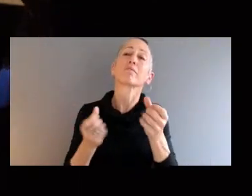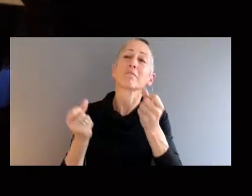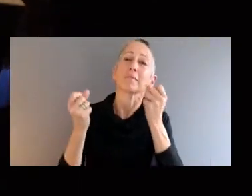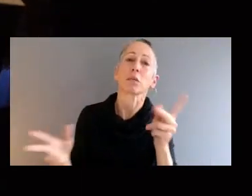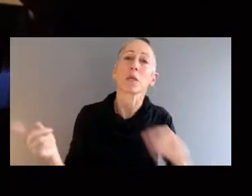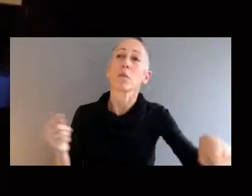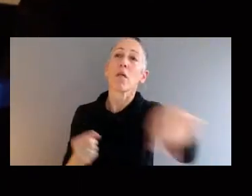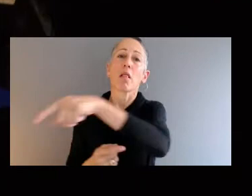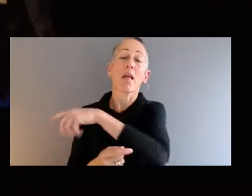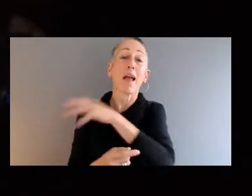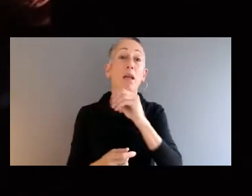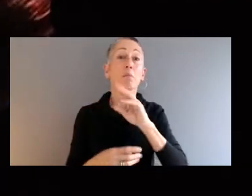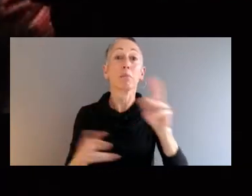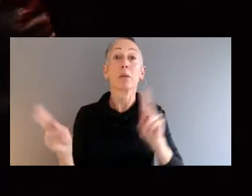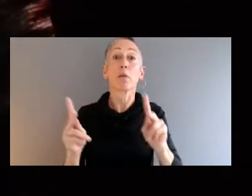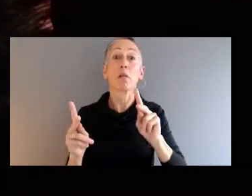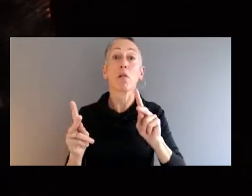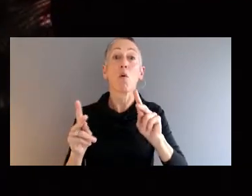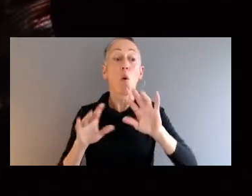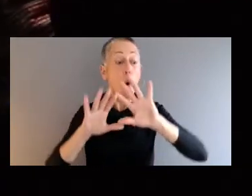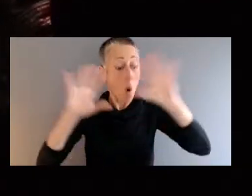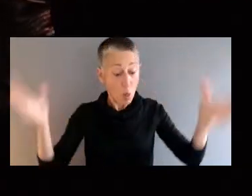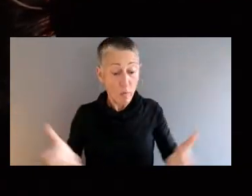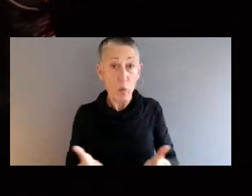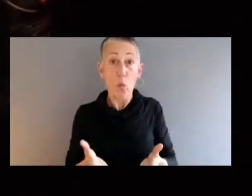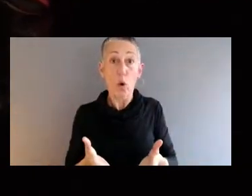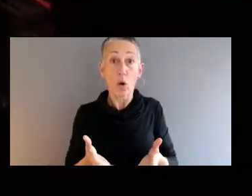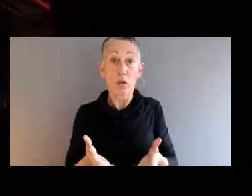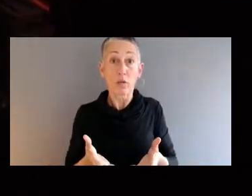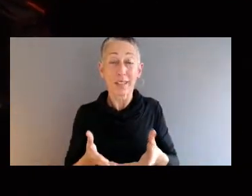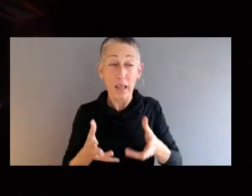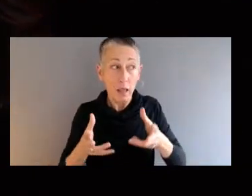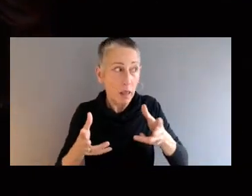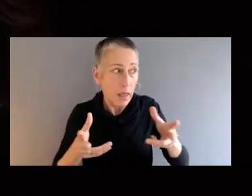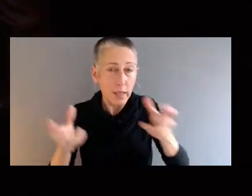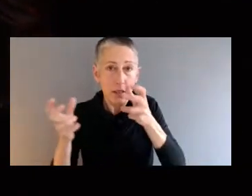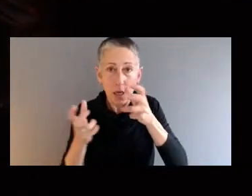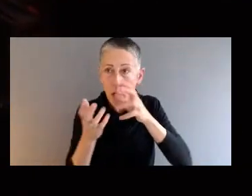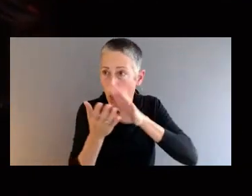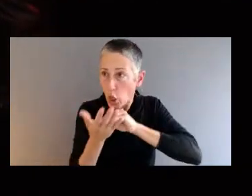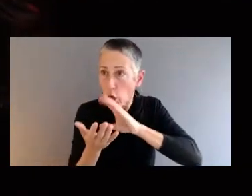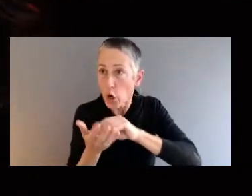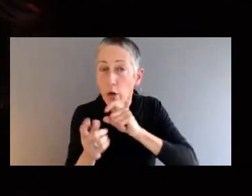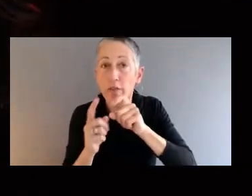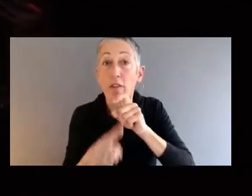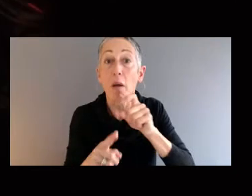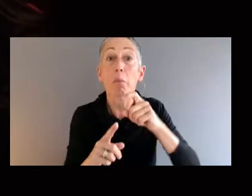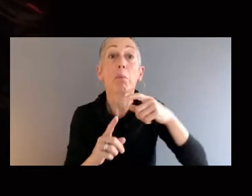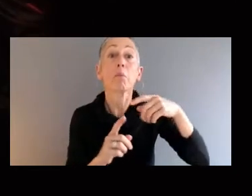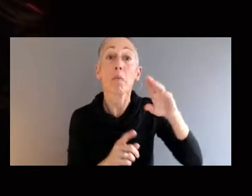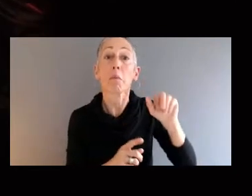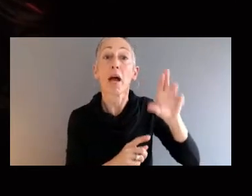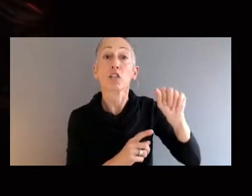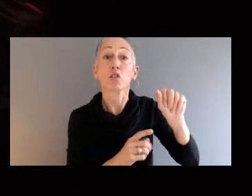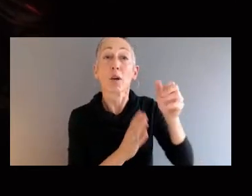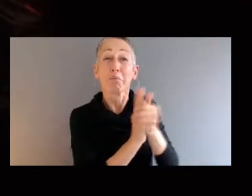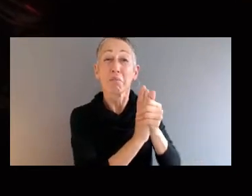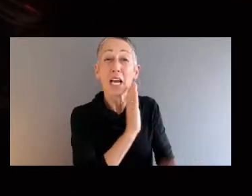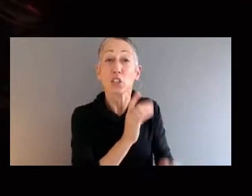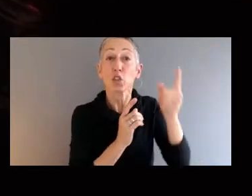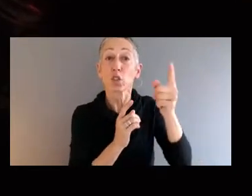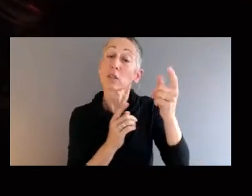all over the world listen to and learn from Maestra Masters each month. And we are here tonight to support that